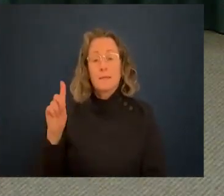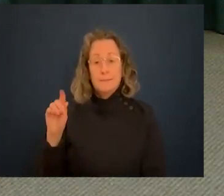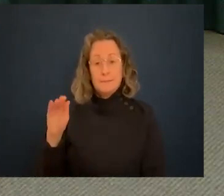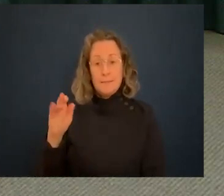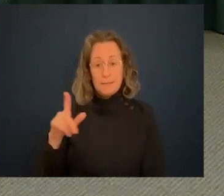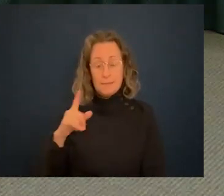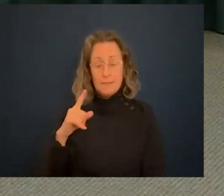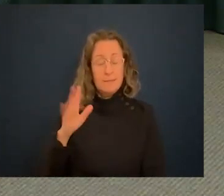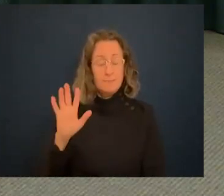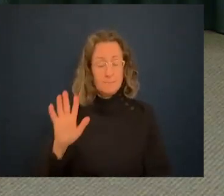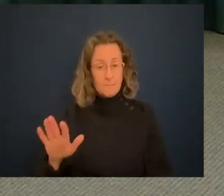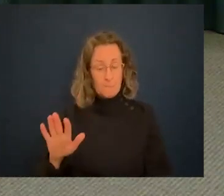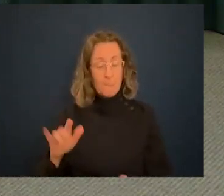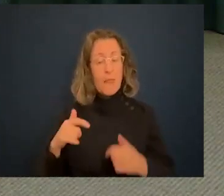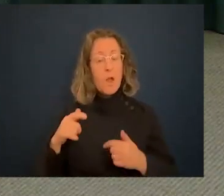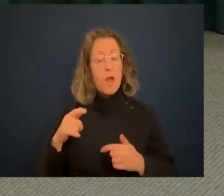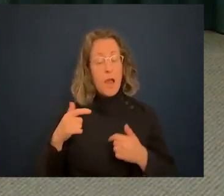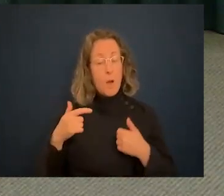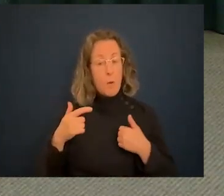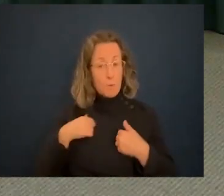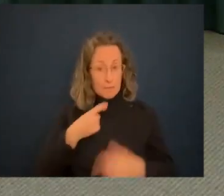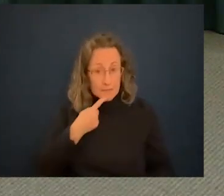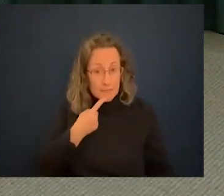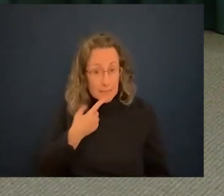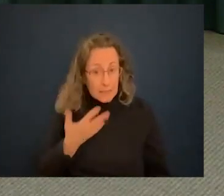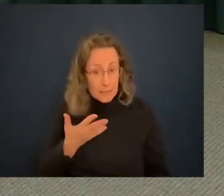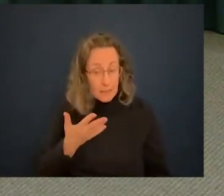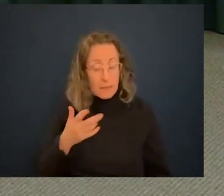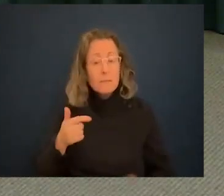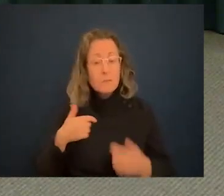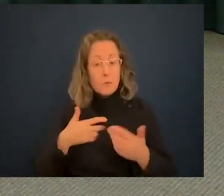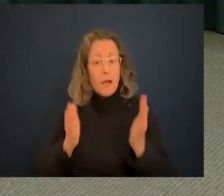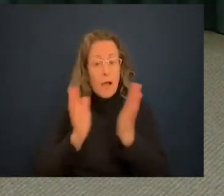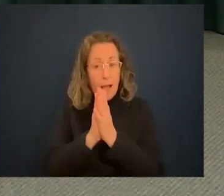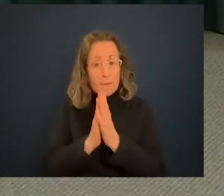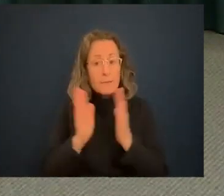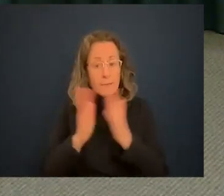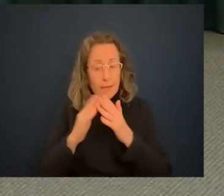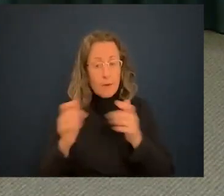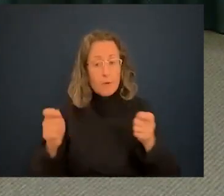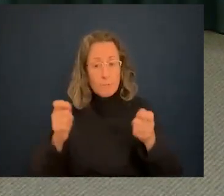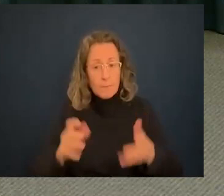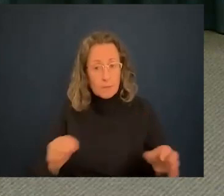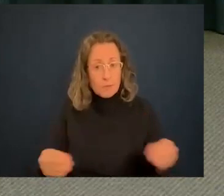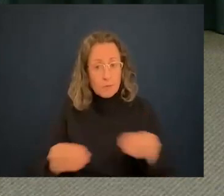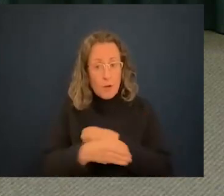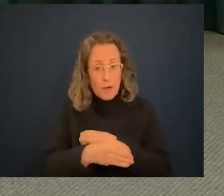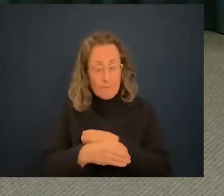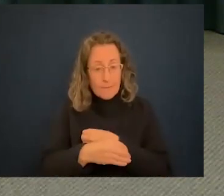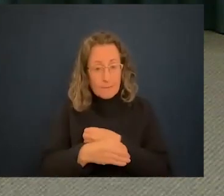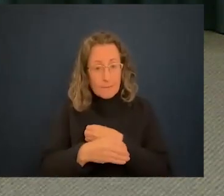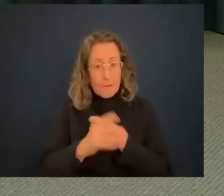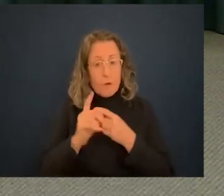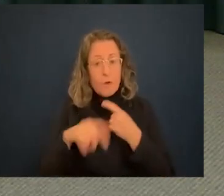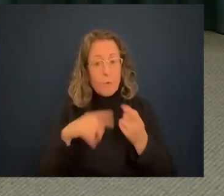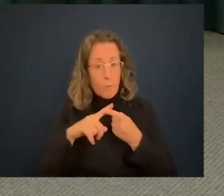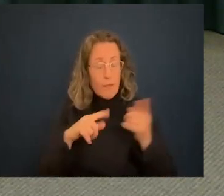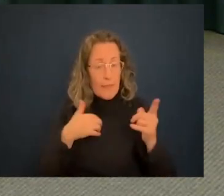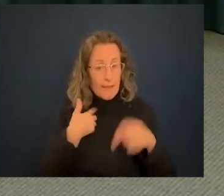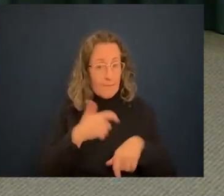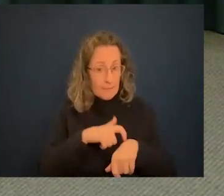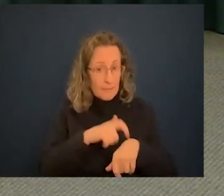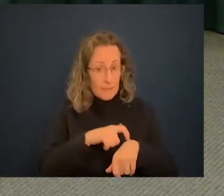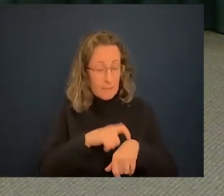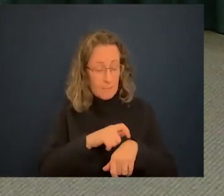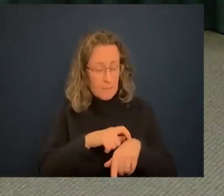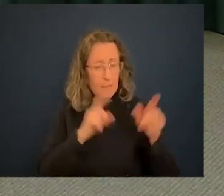said was to ask John or the town manager's office when they have capacity to explore how